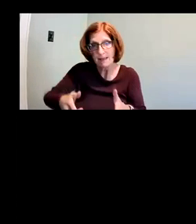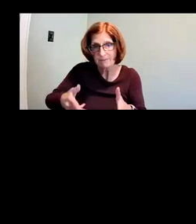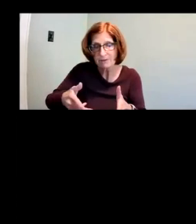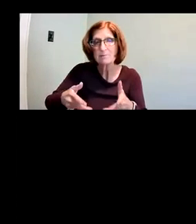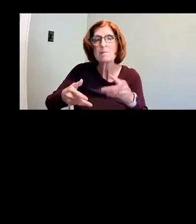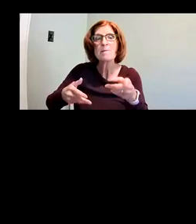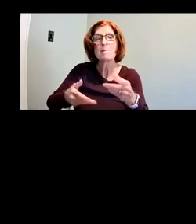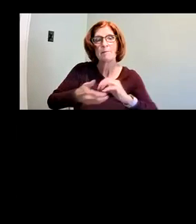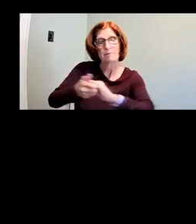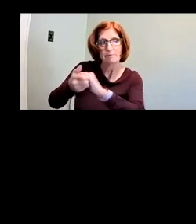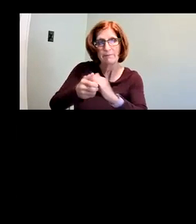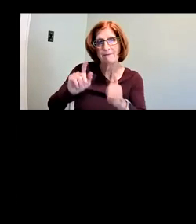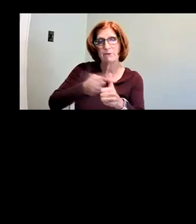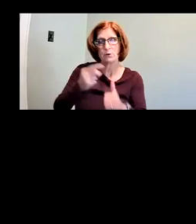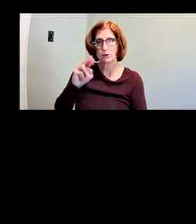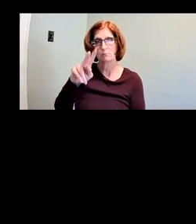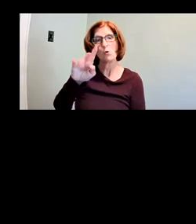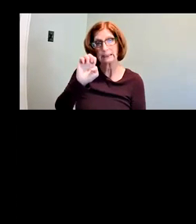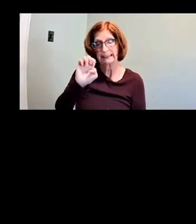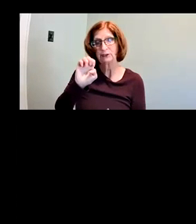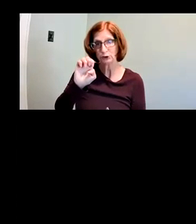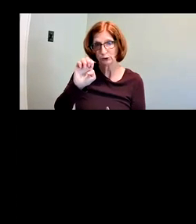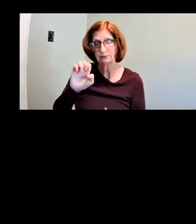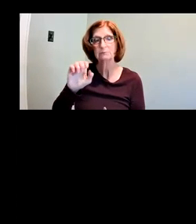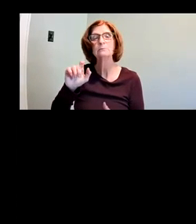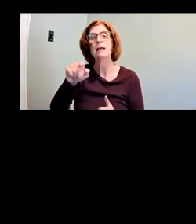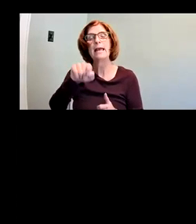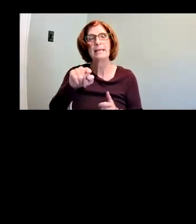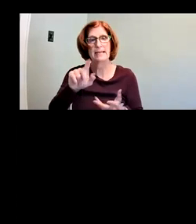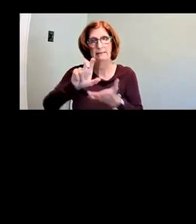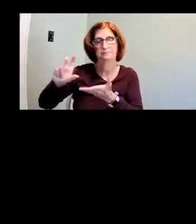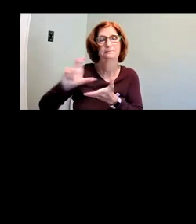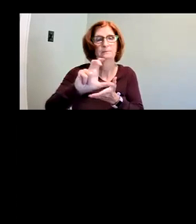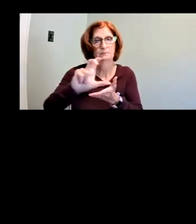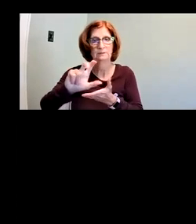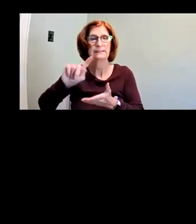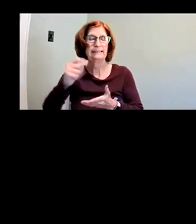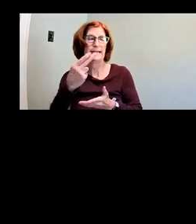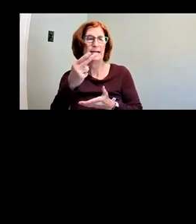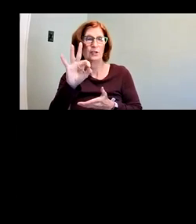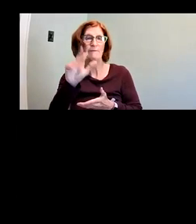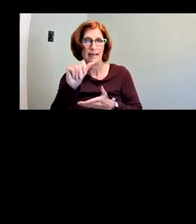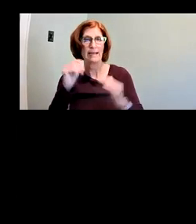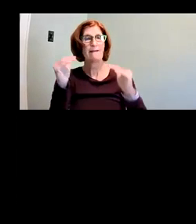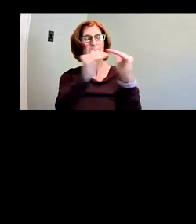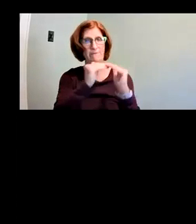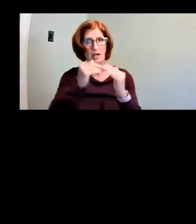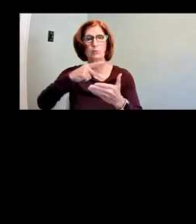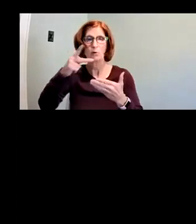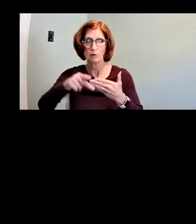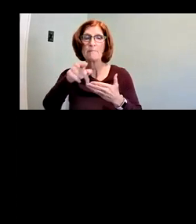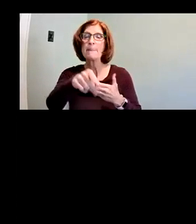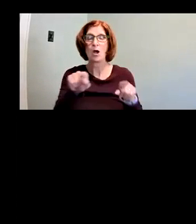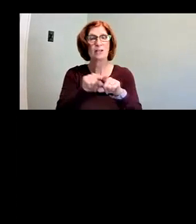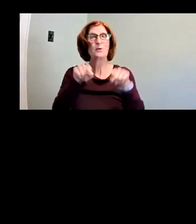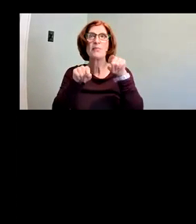PHFA conventional first mortgage, an allocation from PHFA's FAIR program. And notably, this project is the